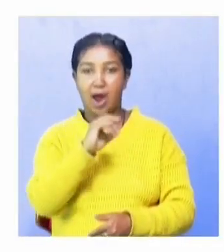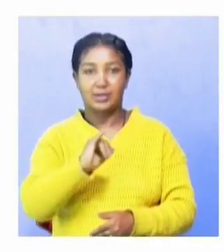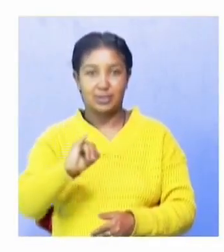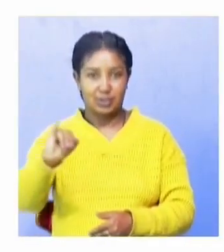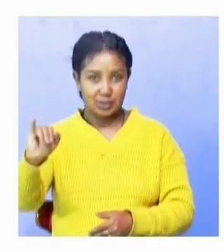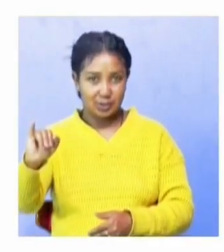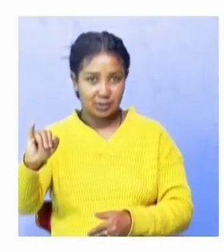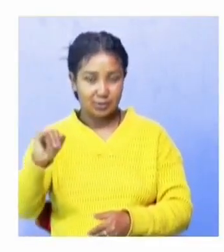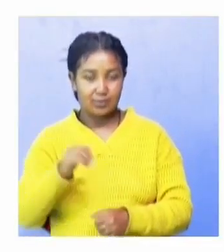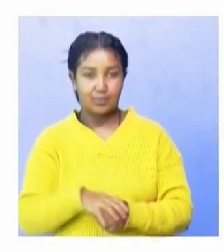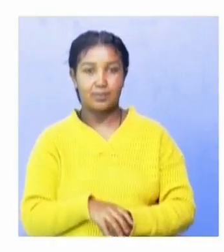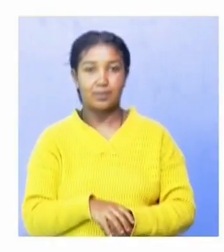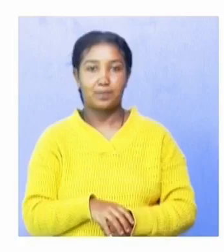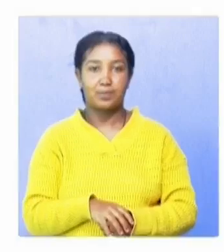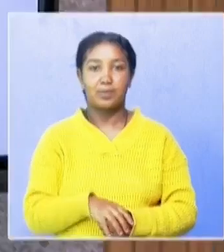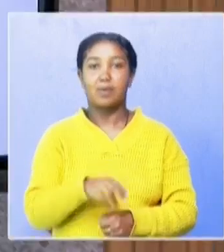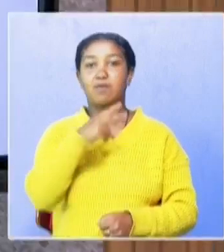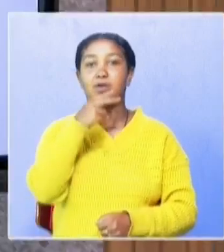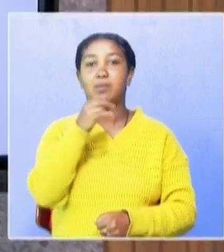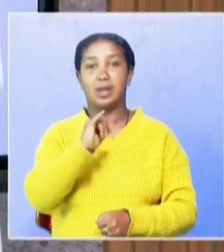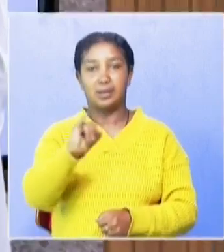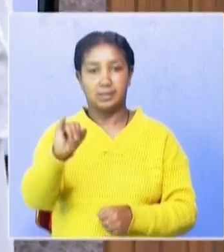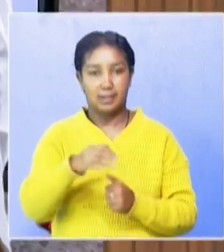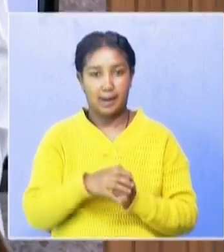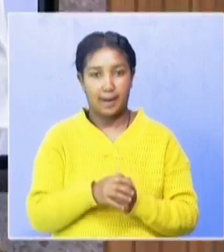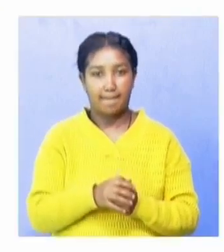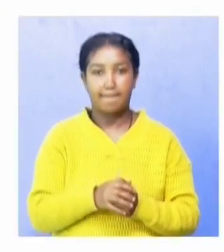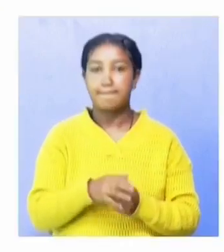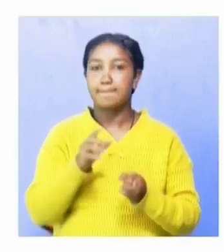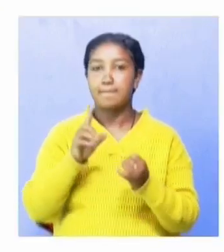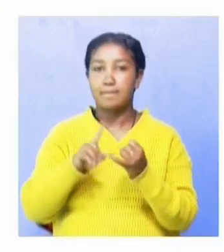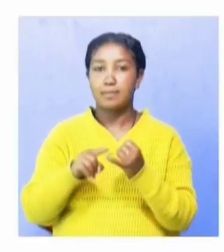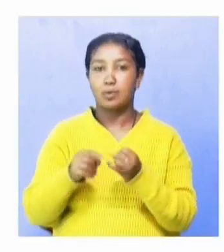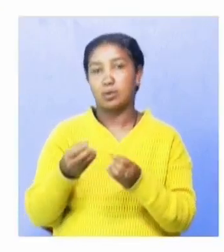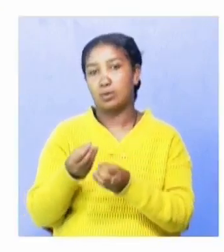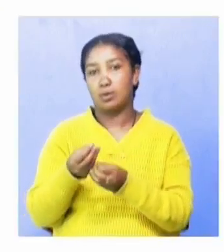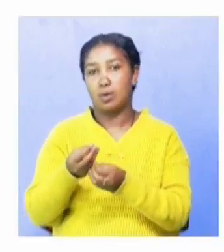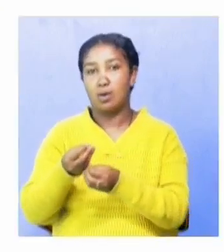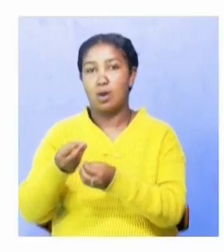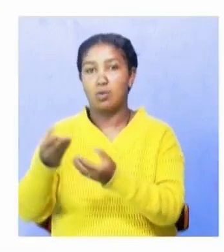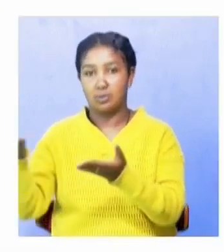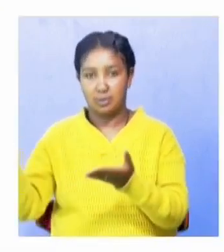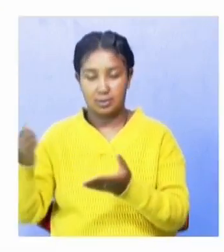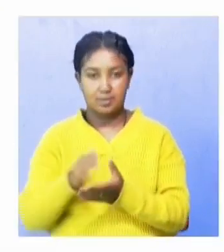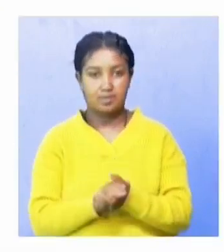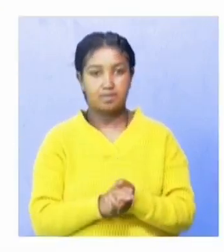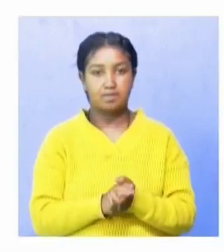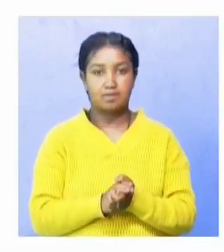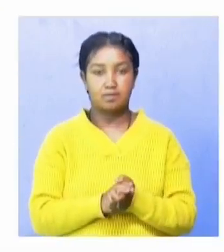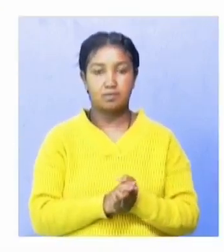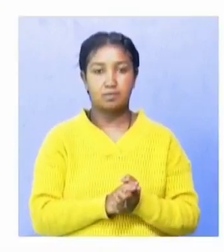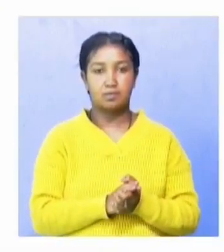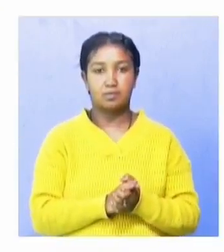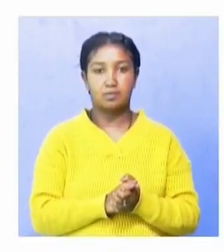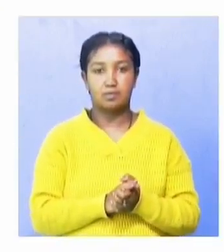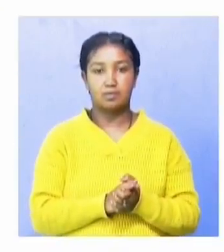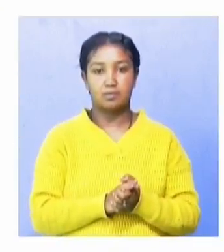ing. Verb ing. What about this here? The object.